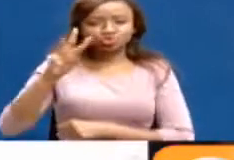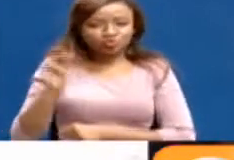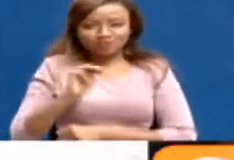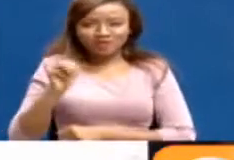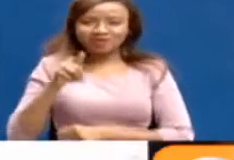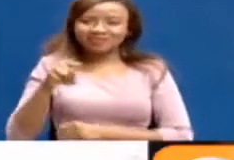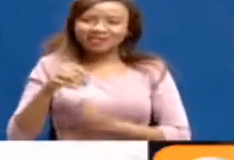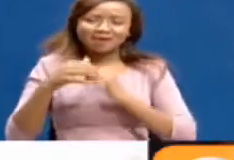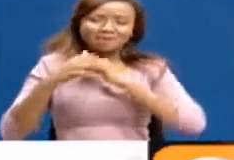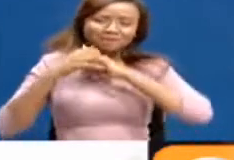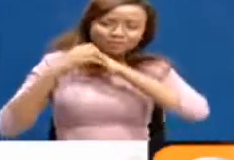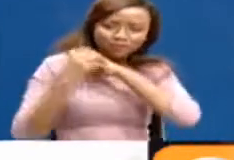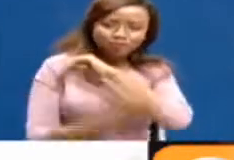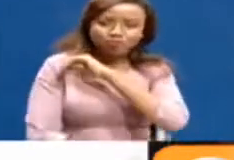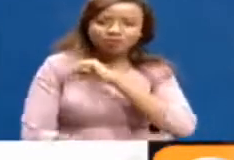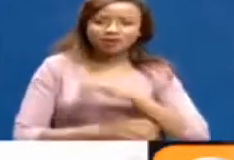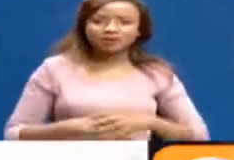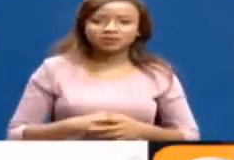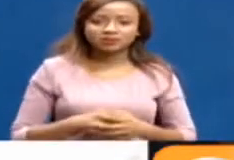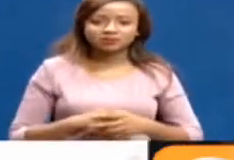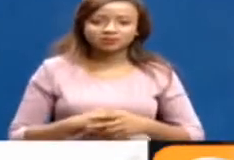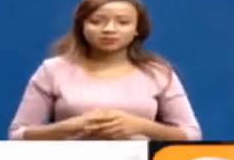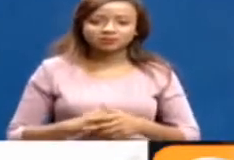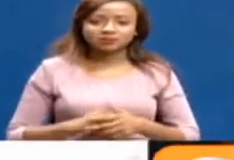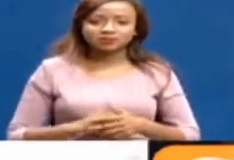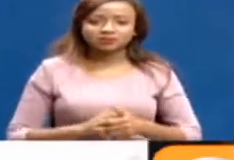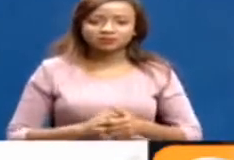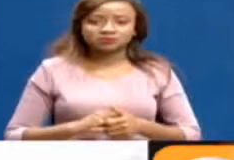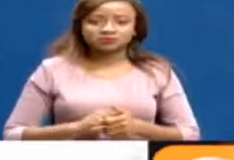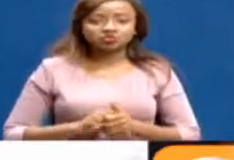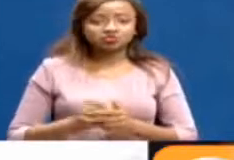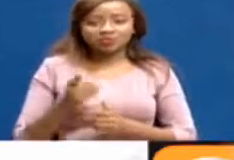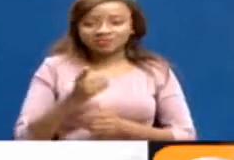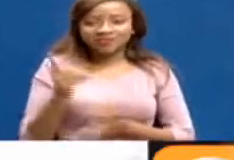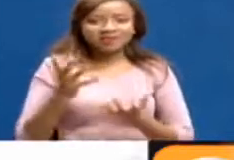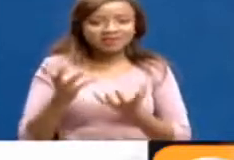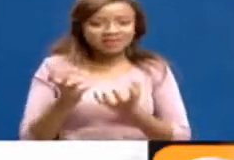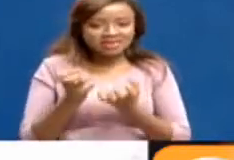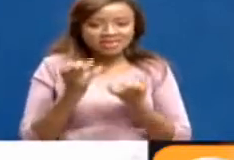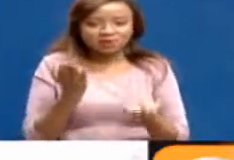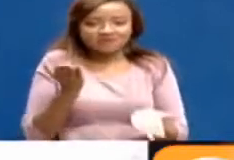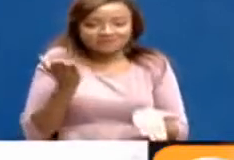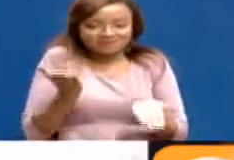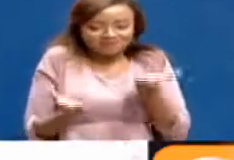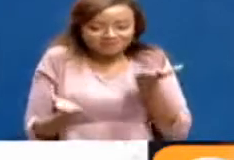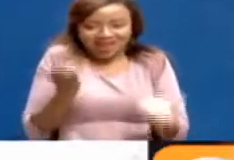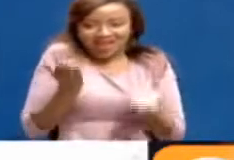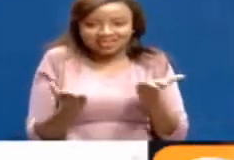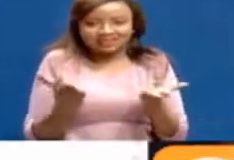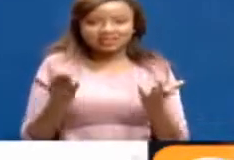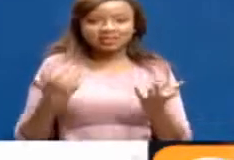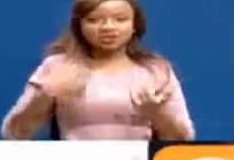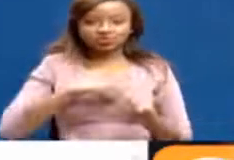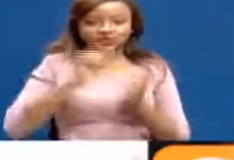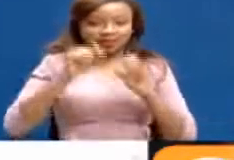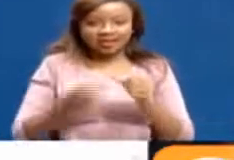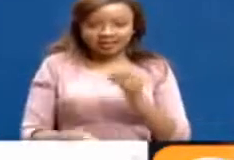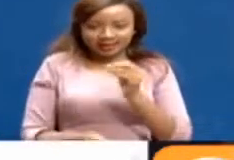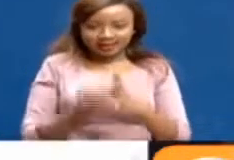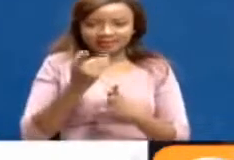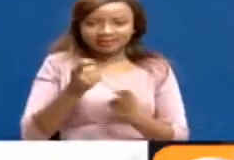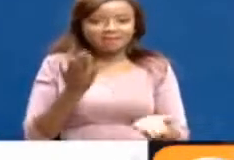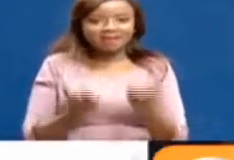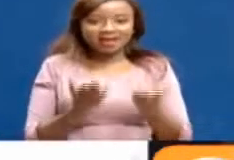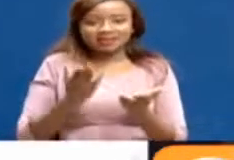below the poverty line in a county of 4.3 million. They are suffering and they need some form of stability. And we can create that without hurting